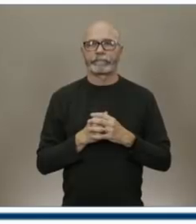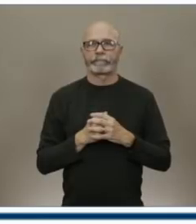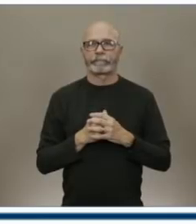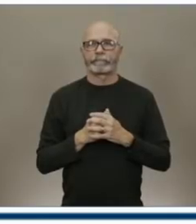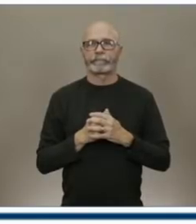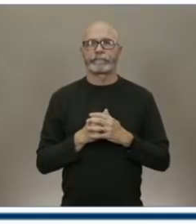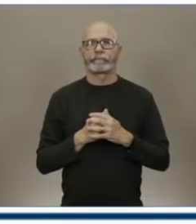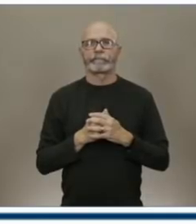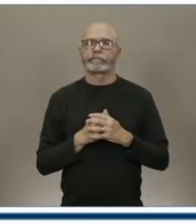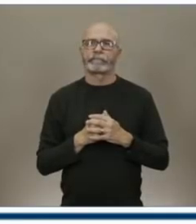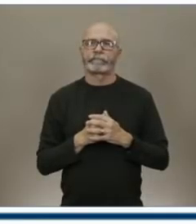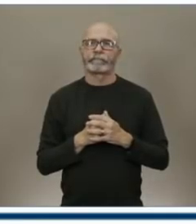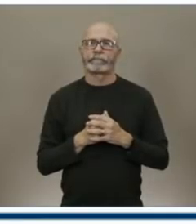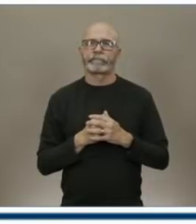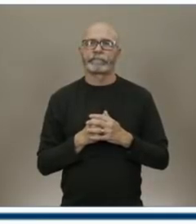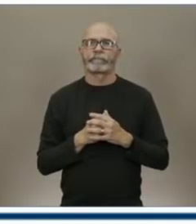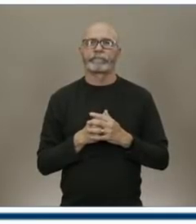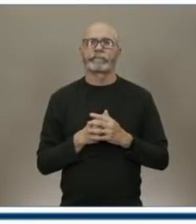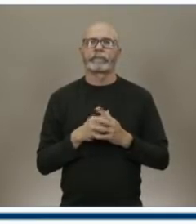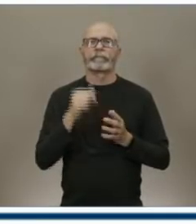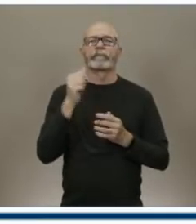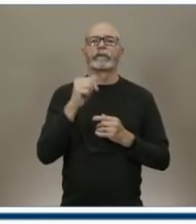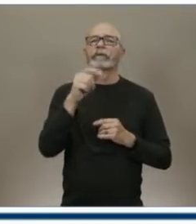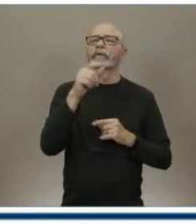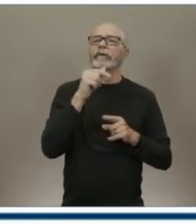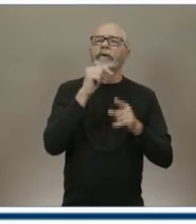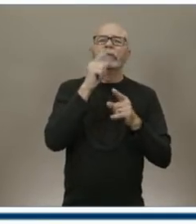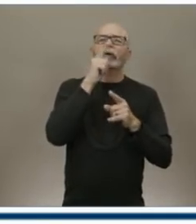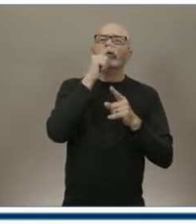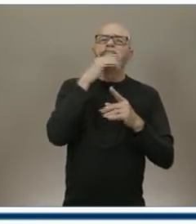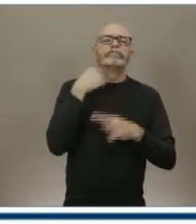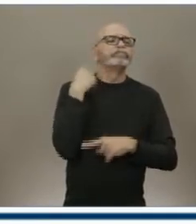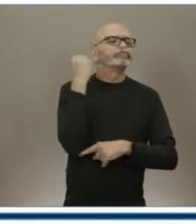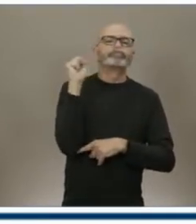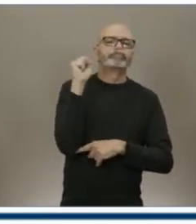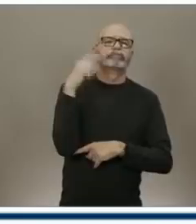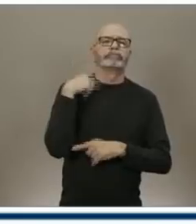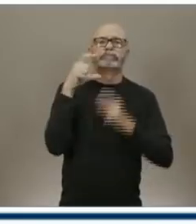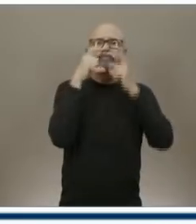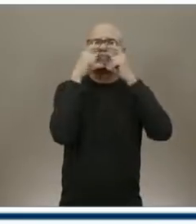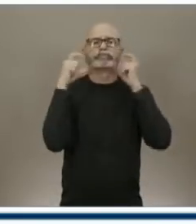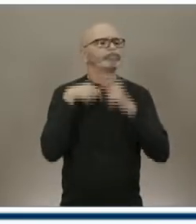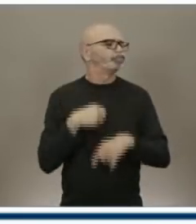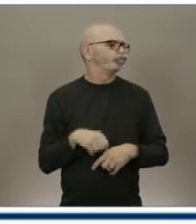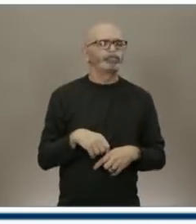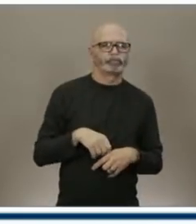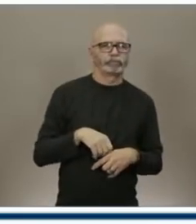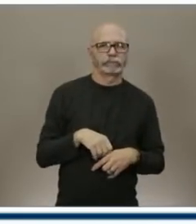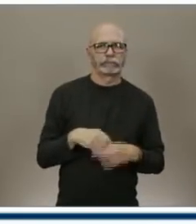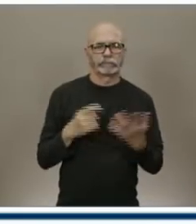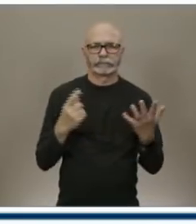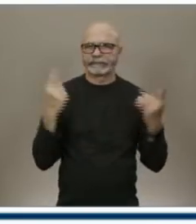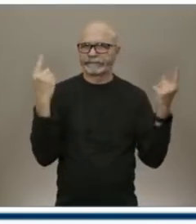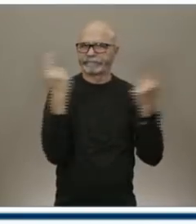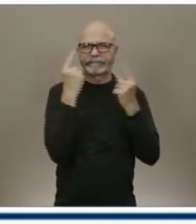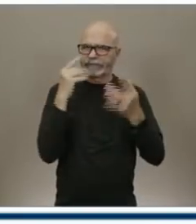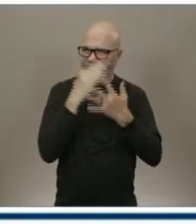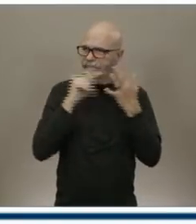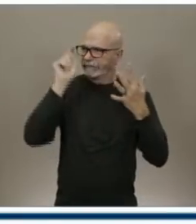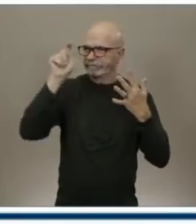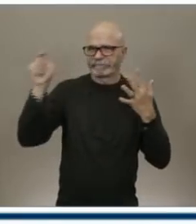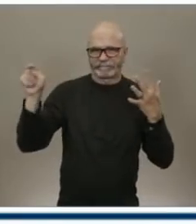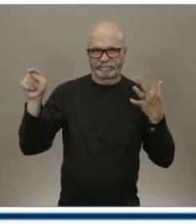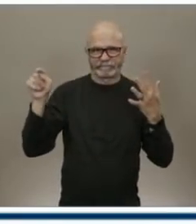Dr. Strang has addressed this before, and you've shied away from mask enforcement, but I'm just wondering whether the province is considering